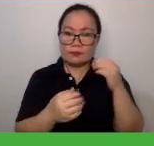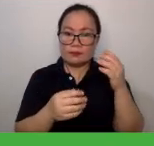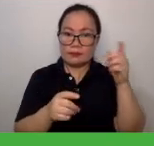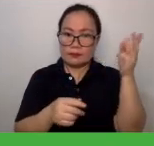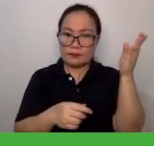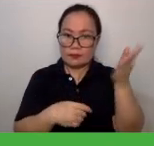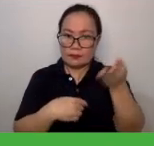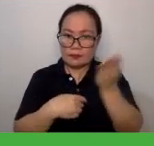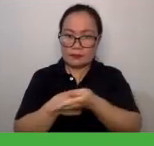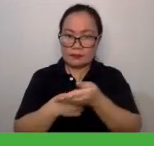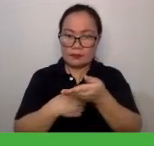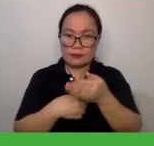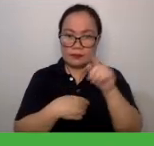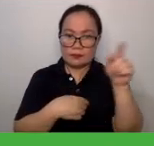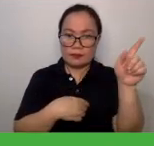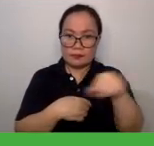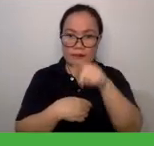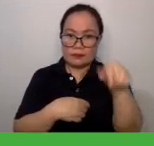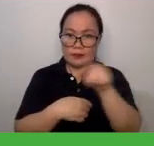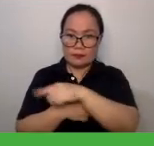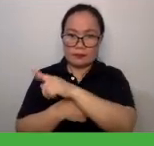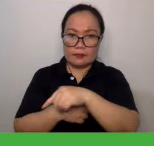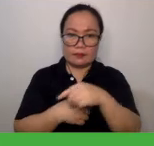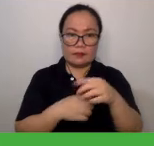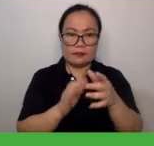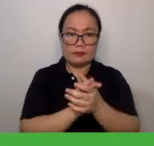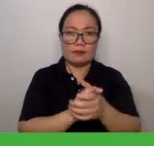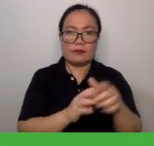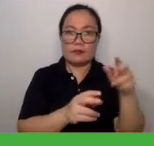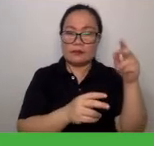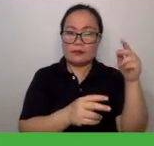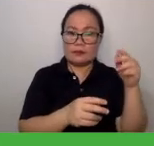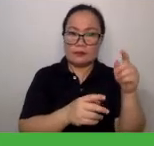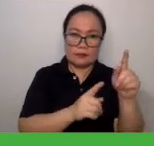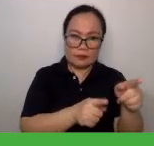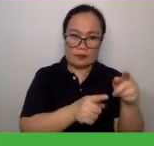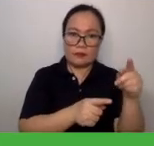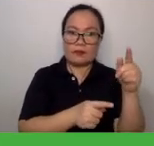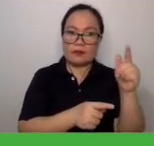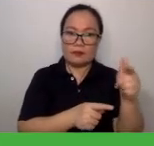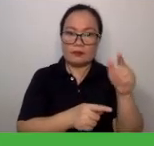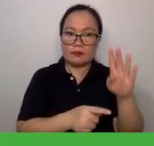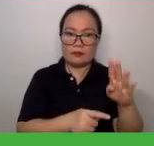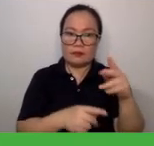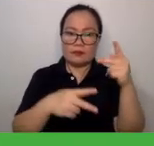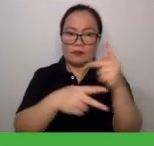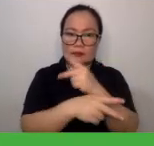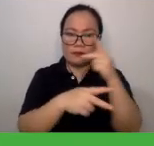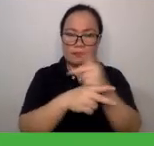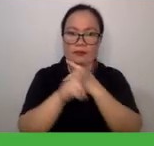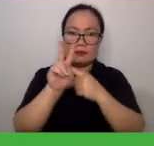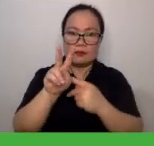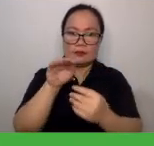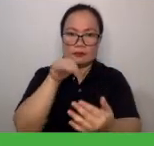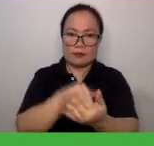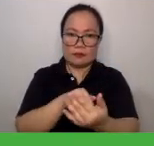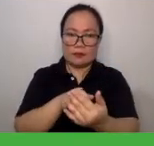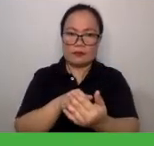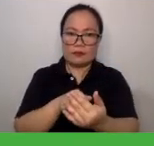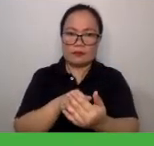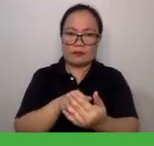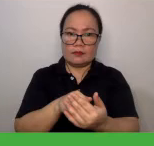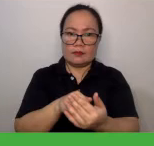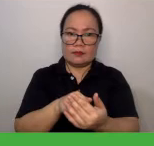yung same unit natin. So, we now have 24 times 2,000 divided by 1, that is